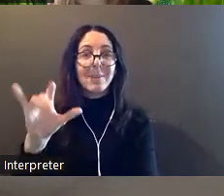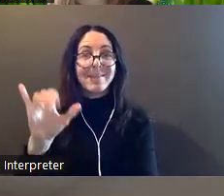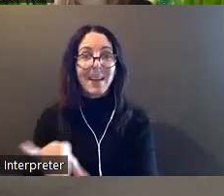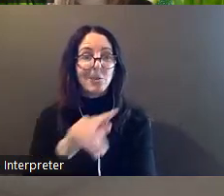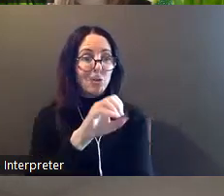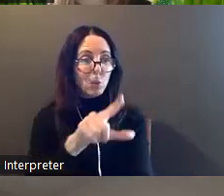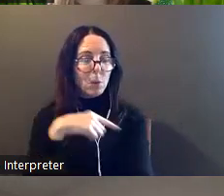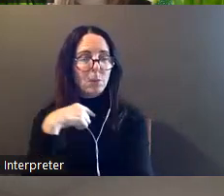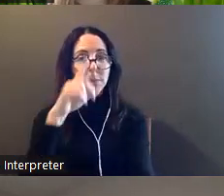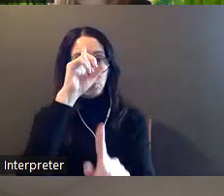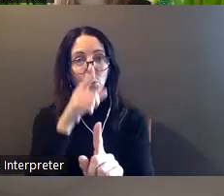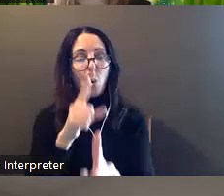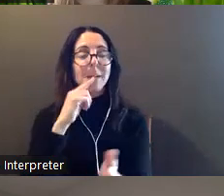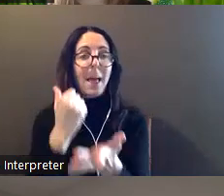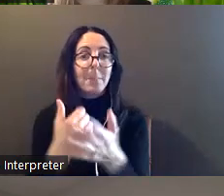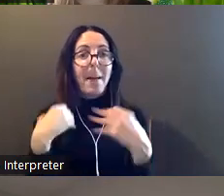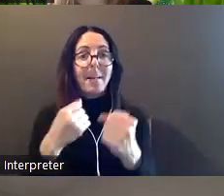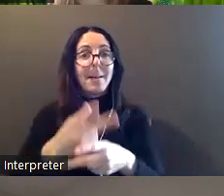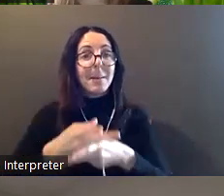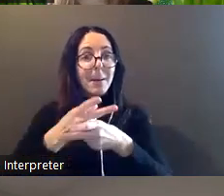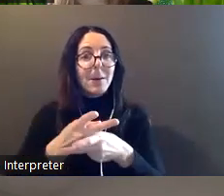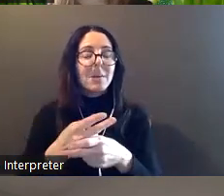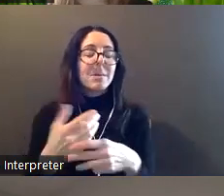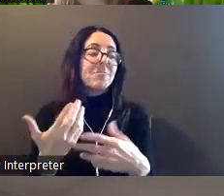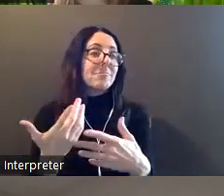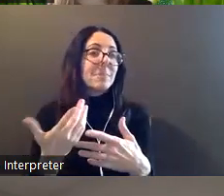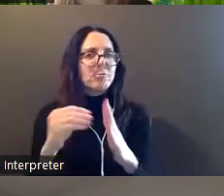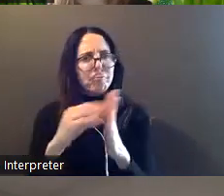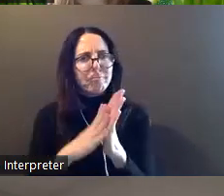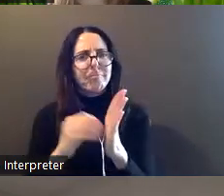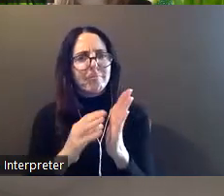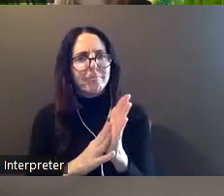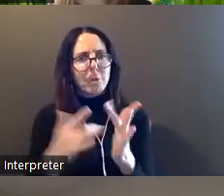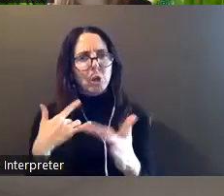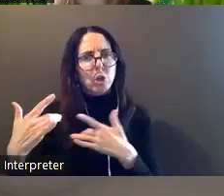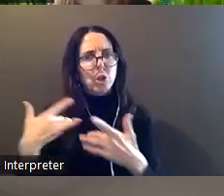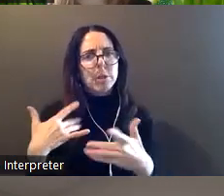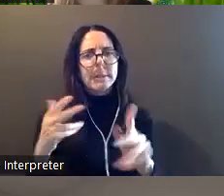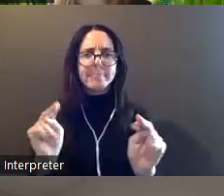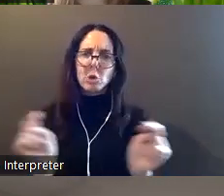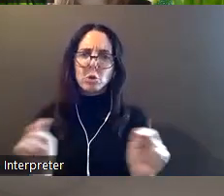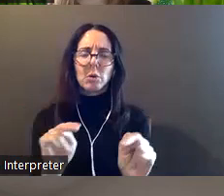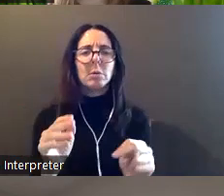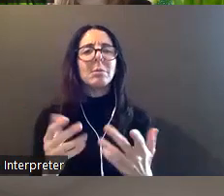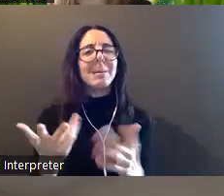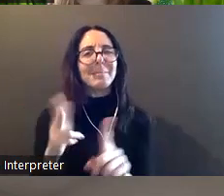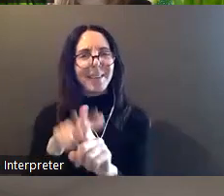help healthcare professionals document concerns in a way that is objective and useful to the legal